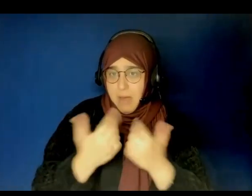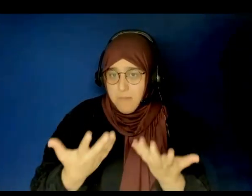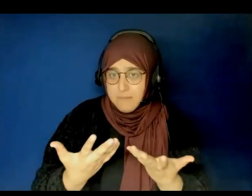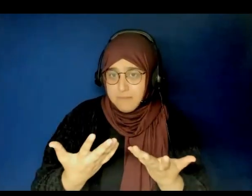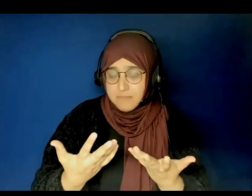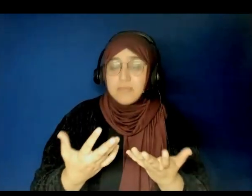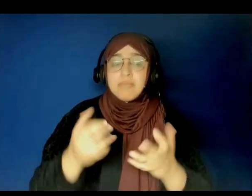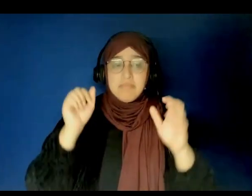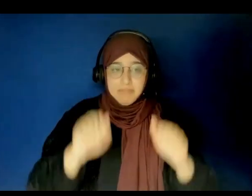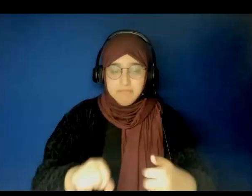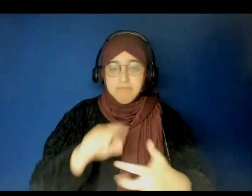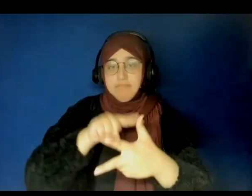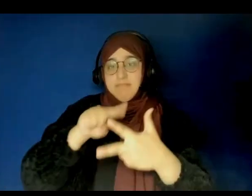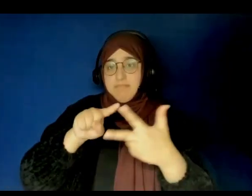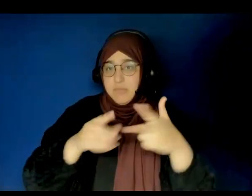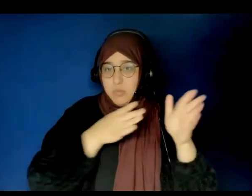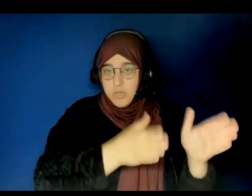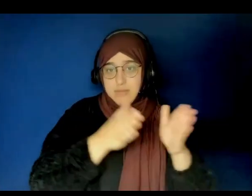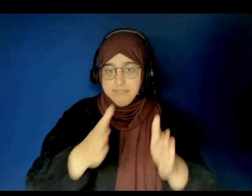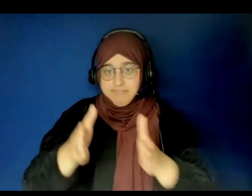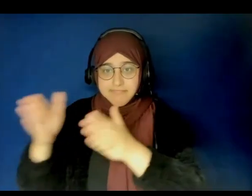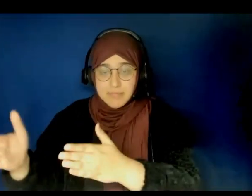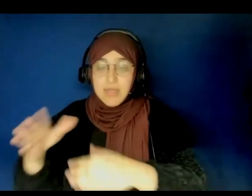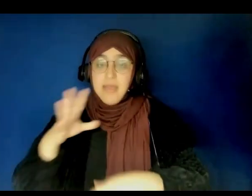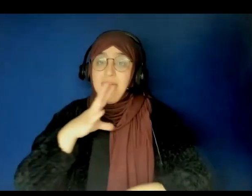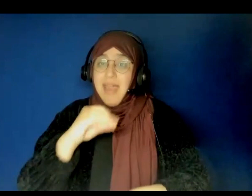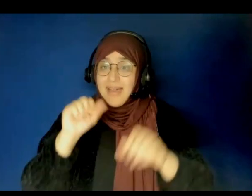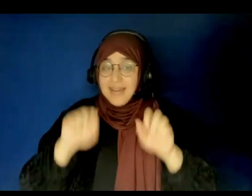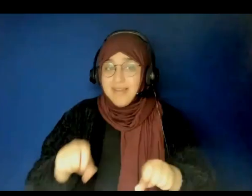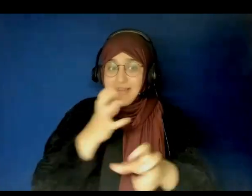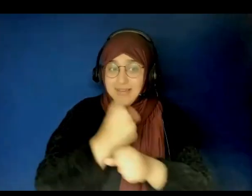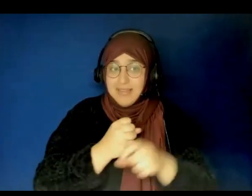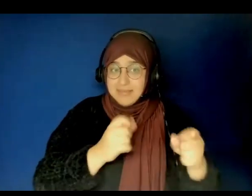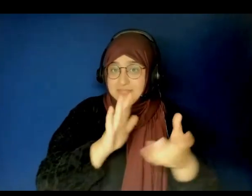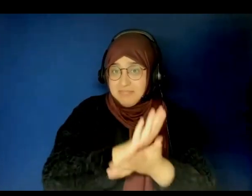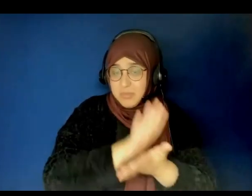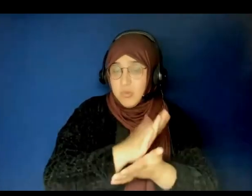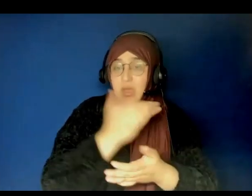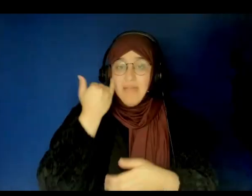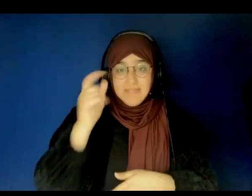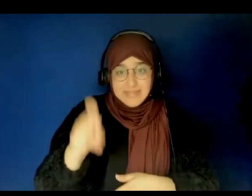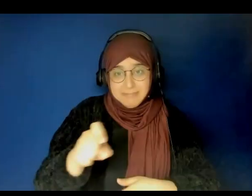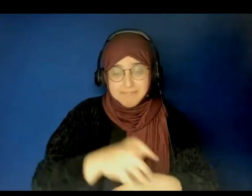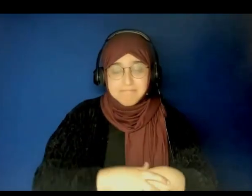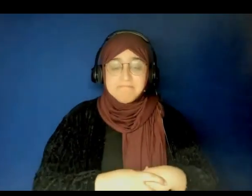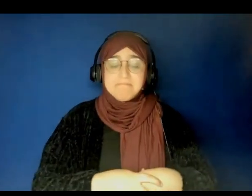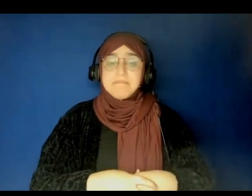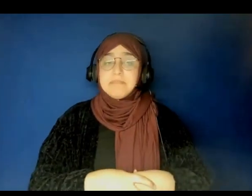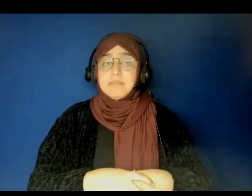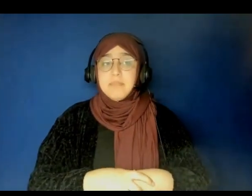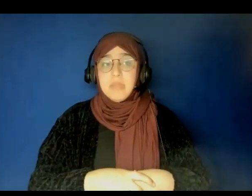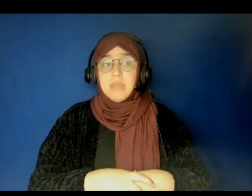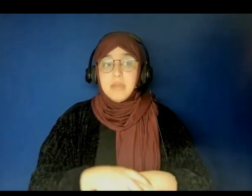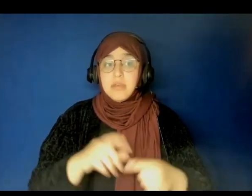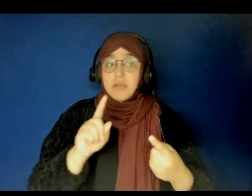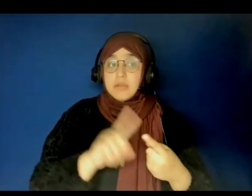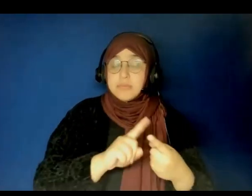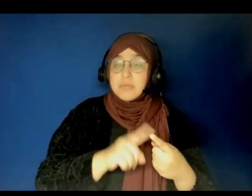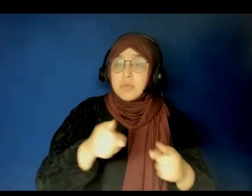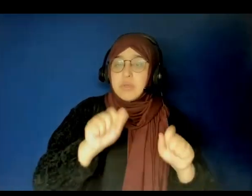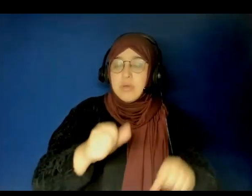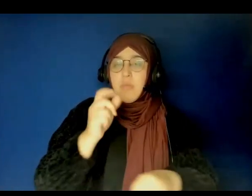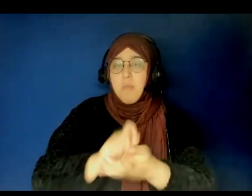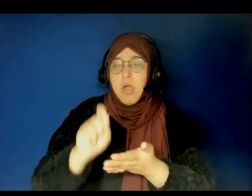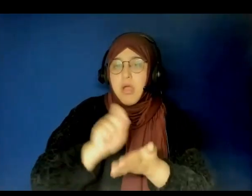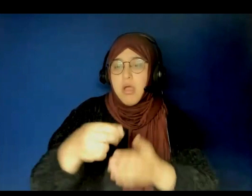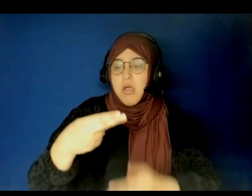you can get these other documents as well if you need them. Number 1 is you can write a holographic will.